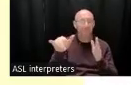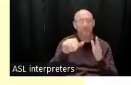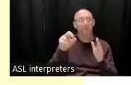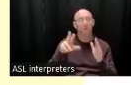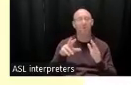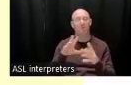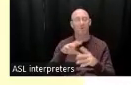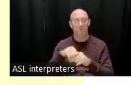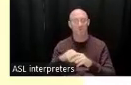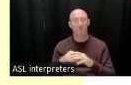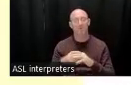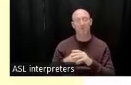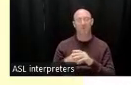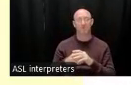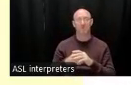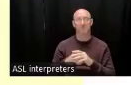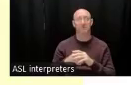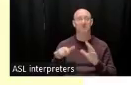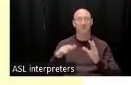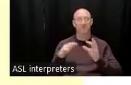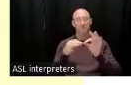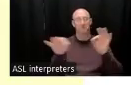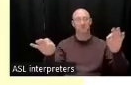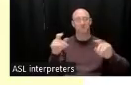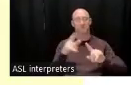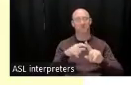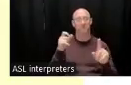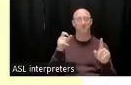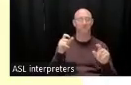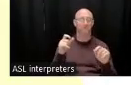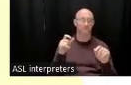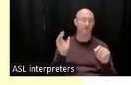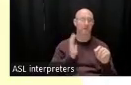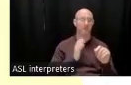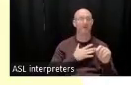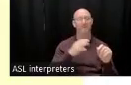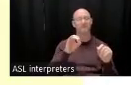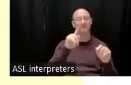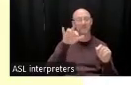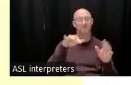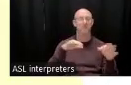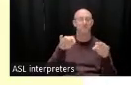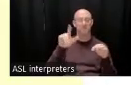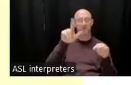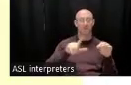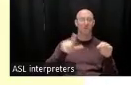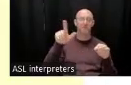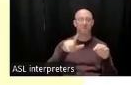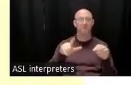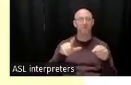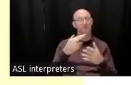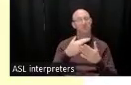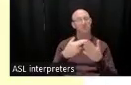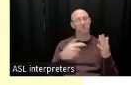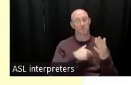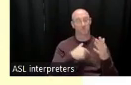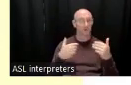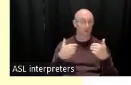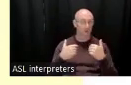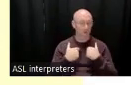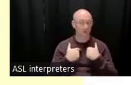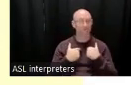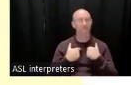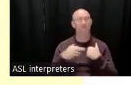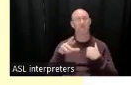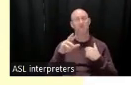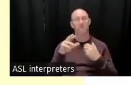to include. So this is language that's taken from our facilities description library. So this is a resource that we have, which is a